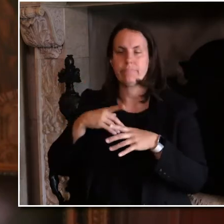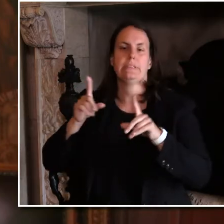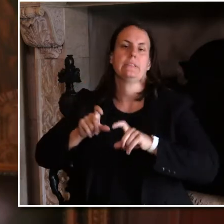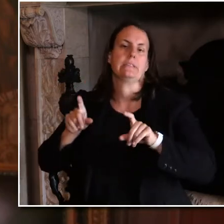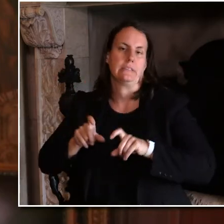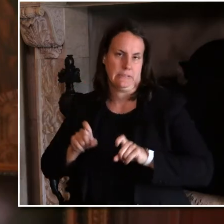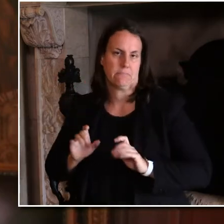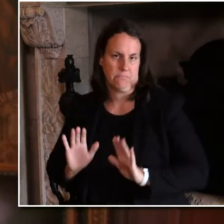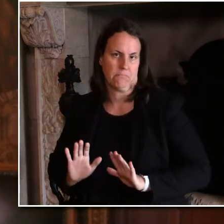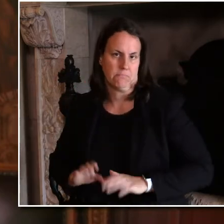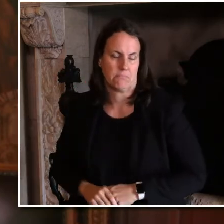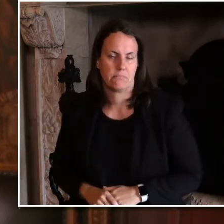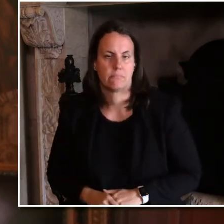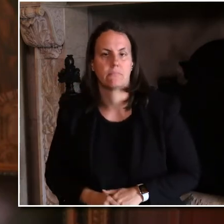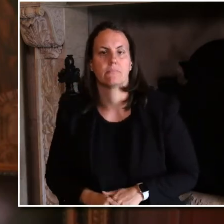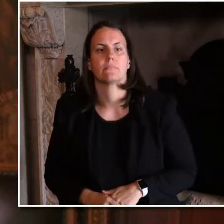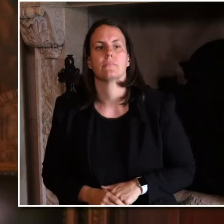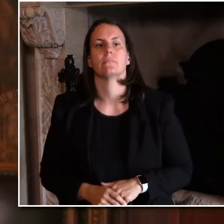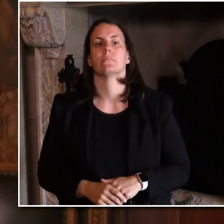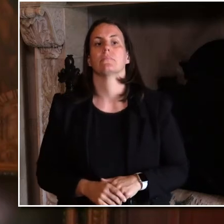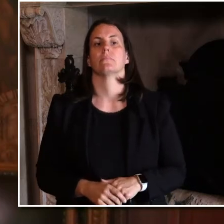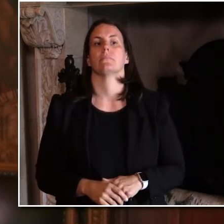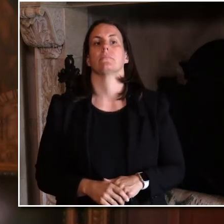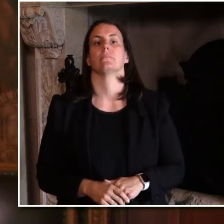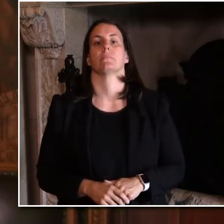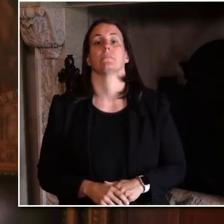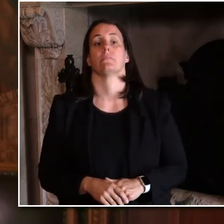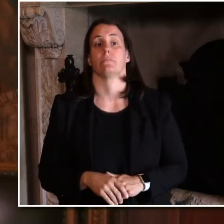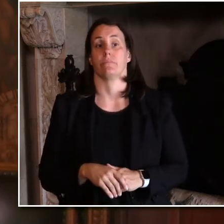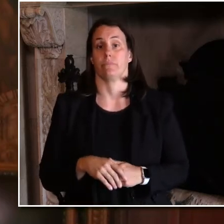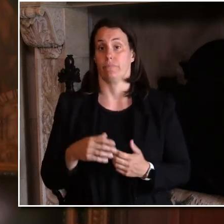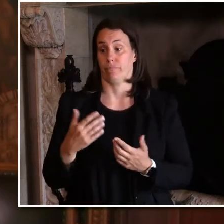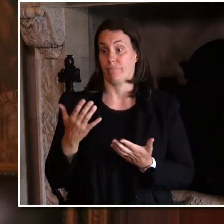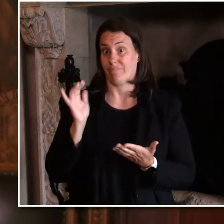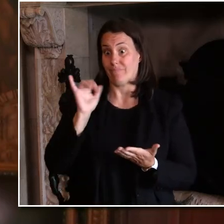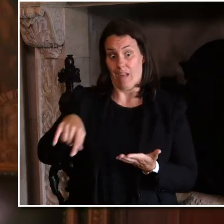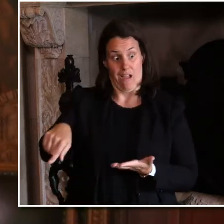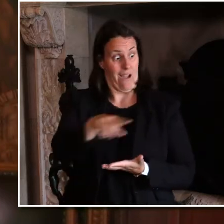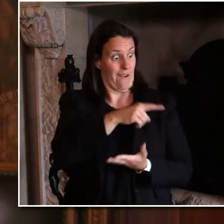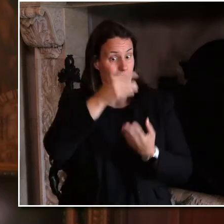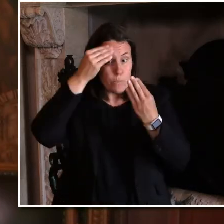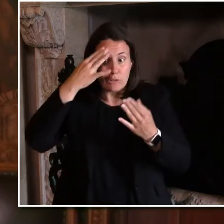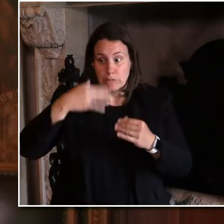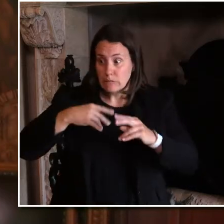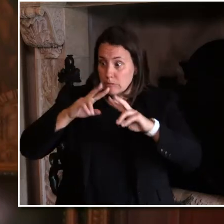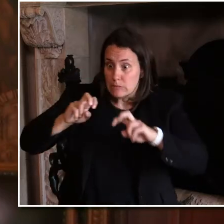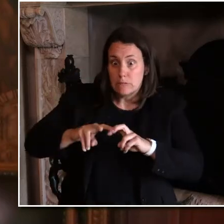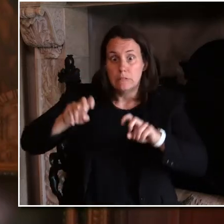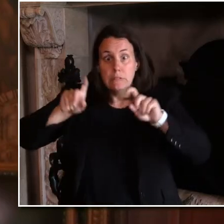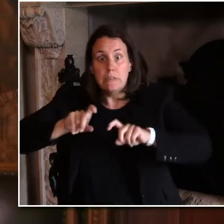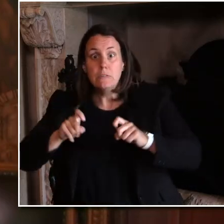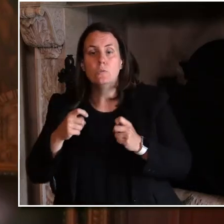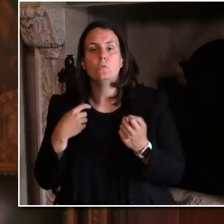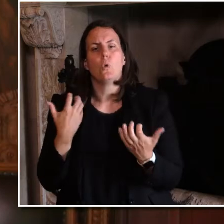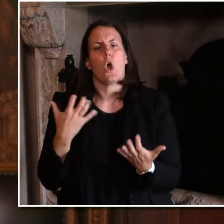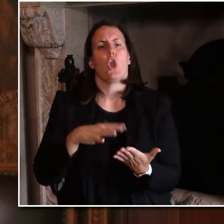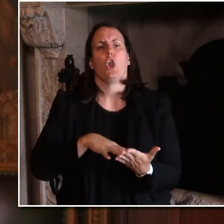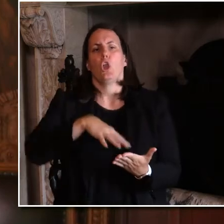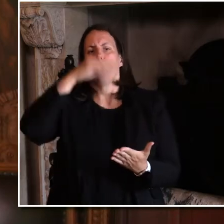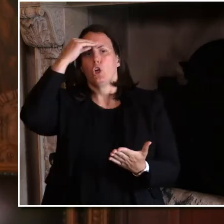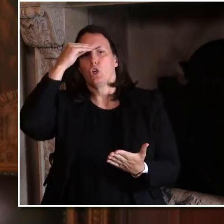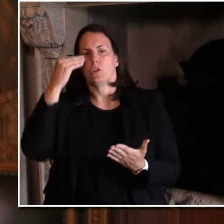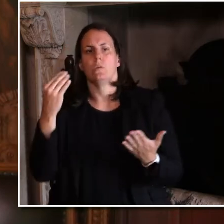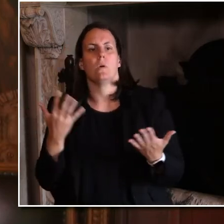us, I think we're expecting and hoping that it's going to show us that it's a relatively low level. 1% or less would not